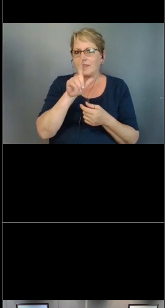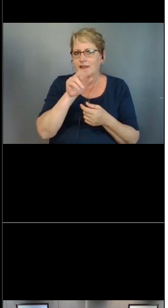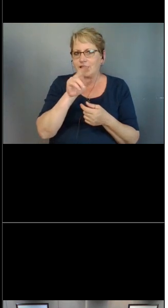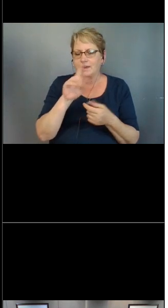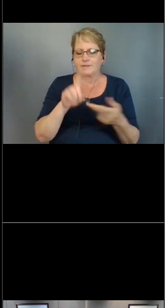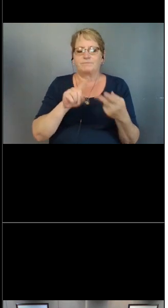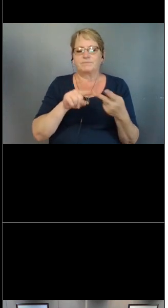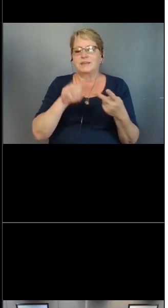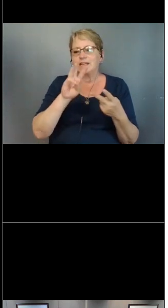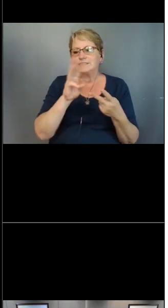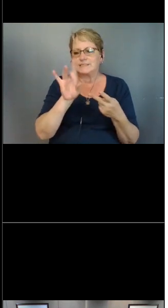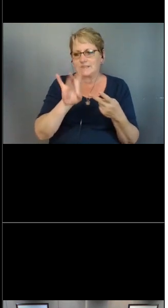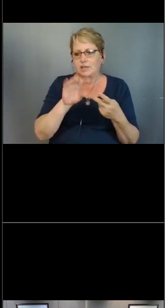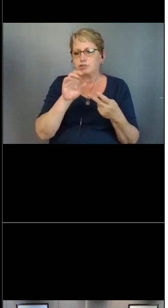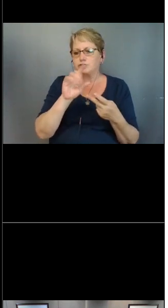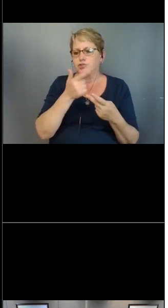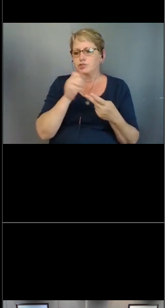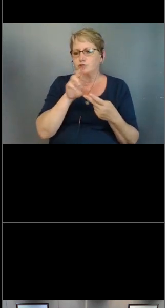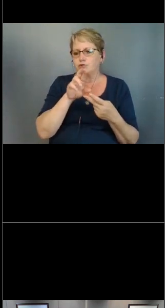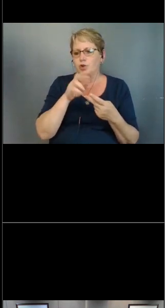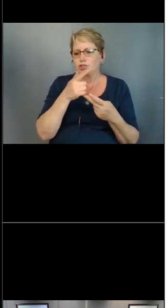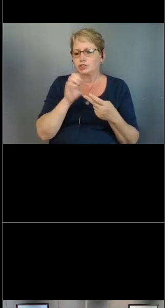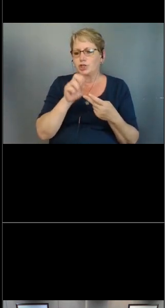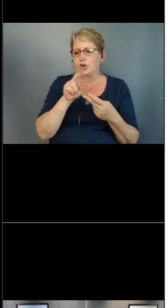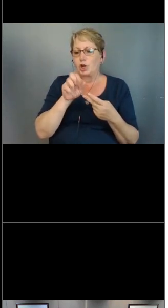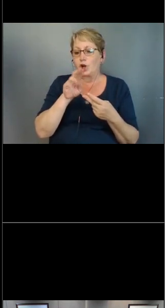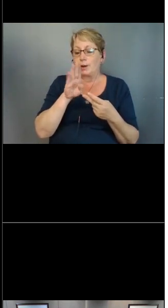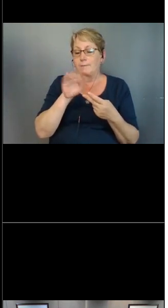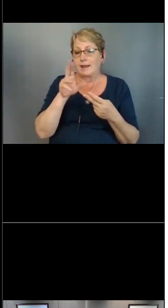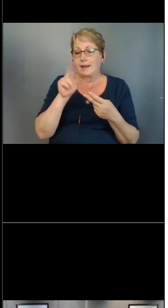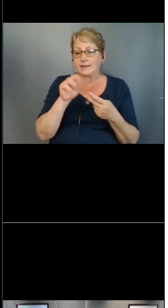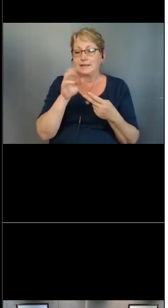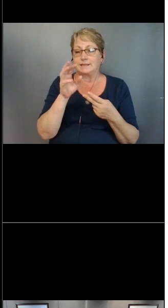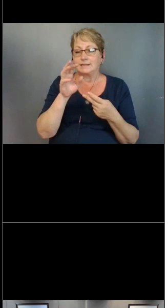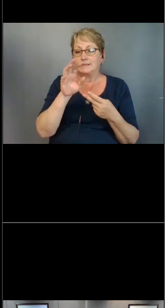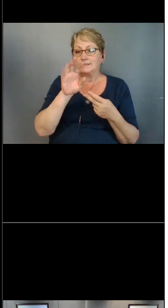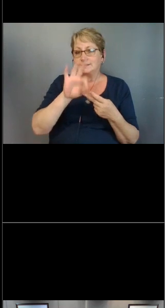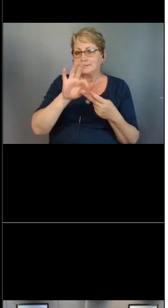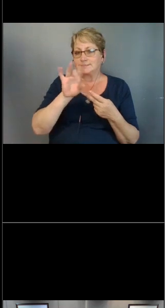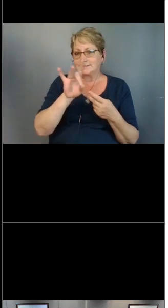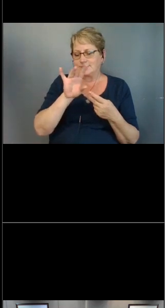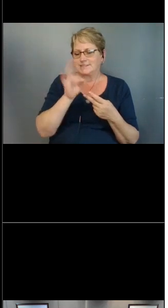Urban, 75 West Seneca, and 79 Tonawanda routes.